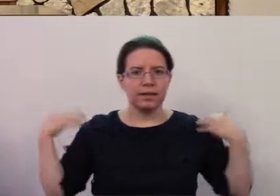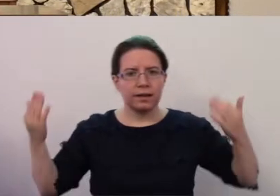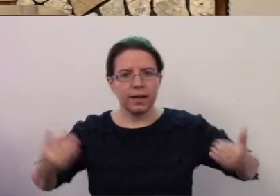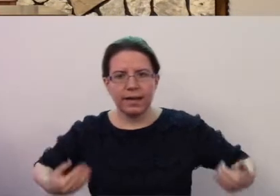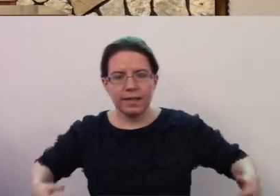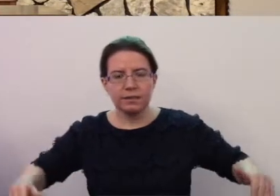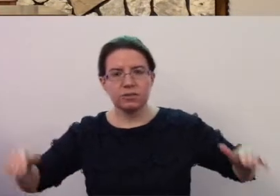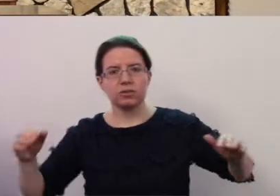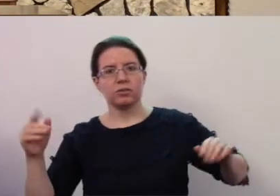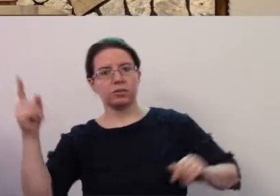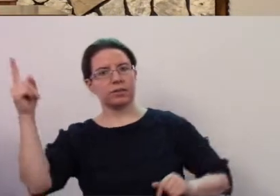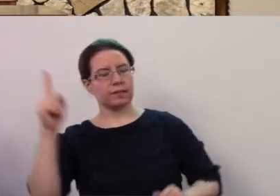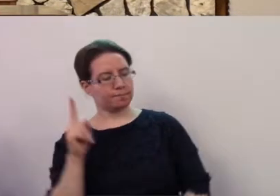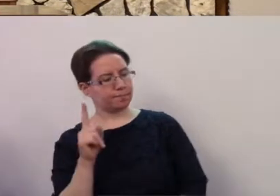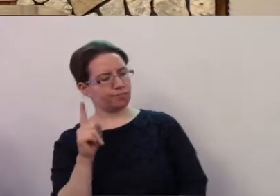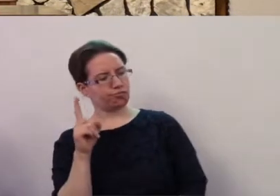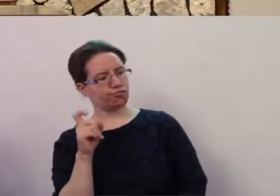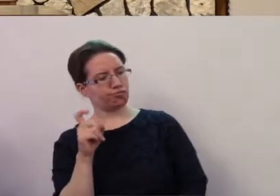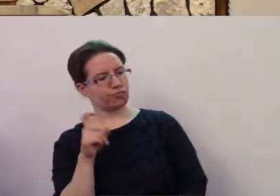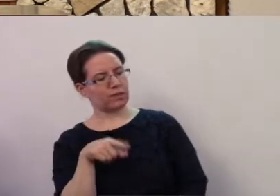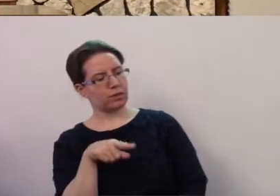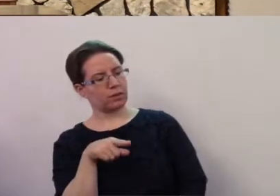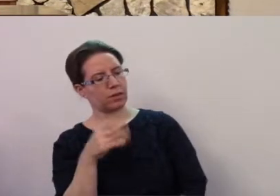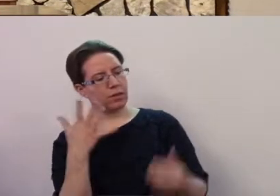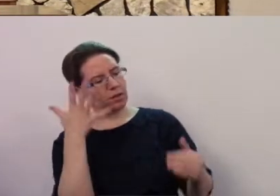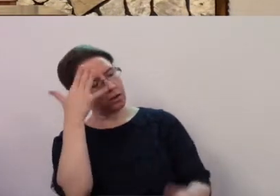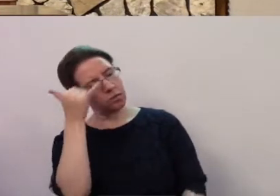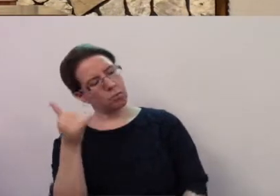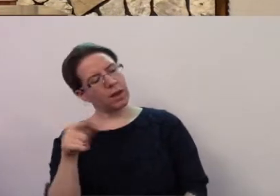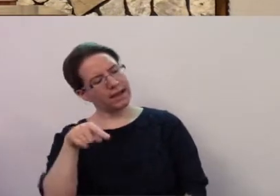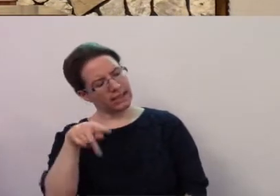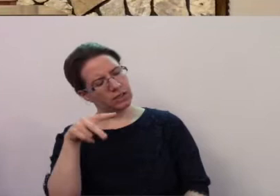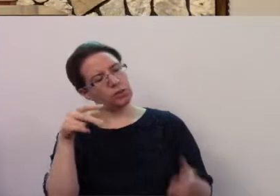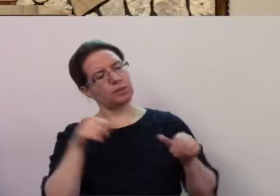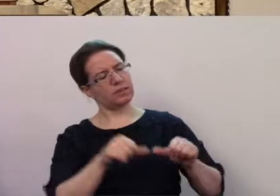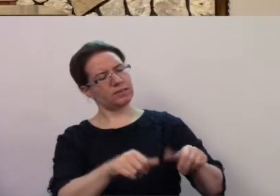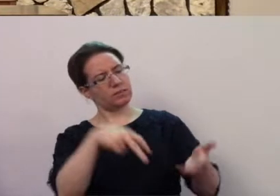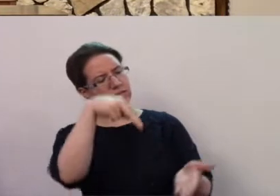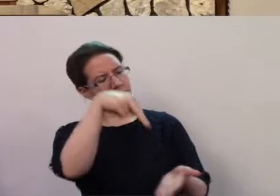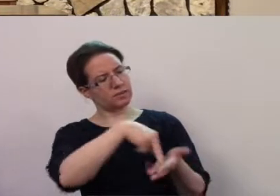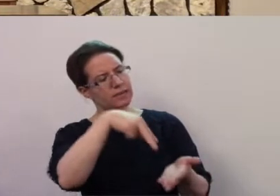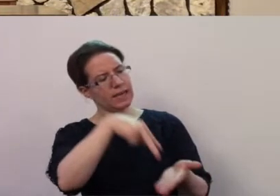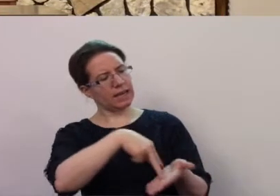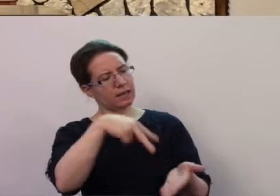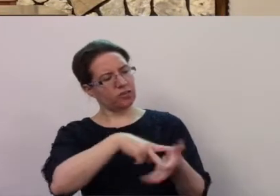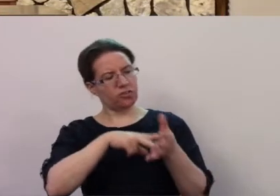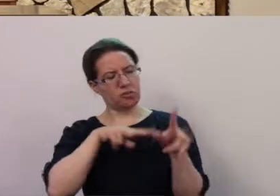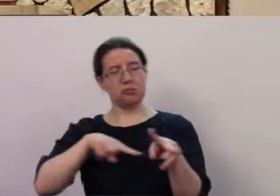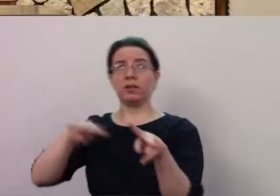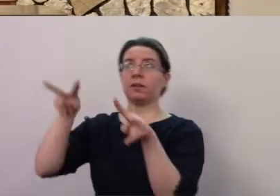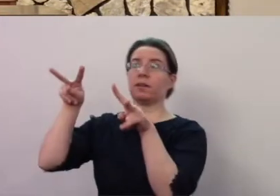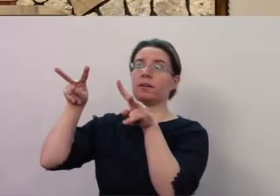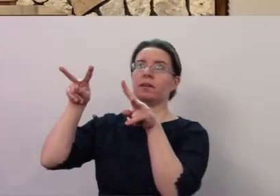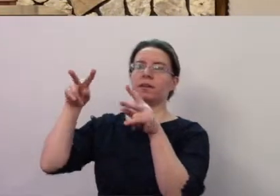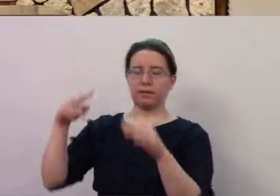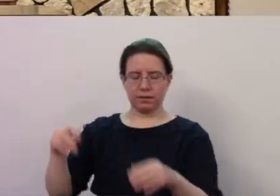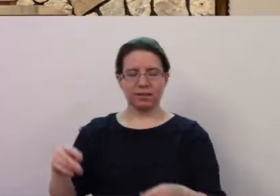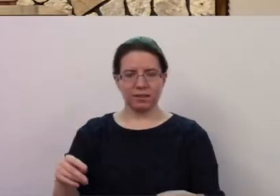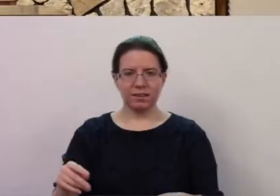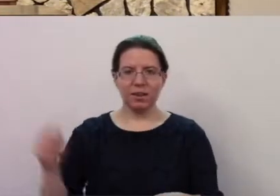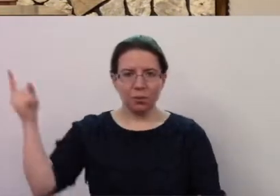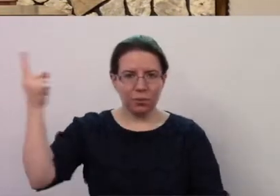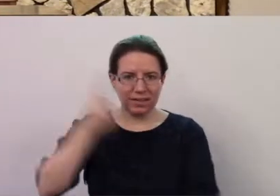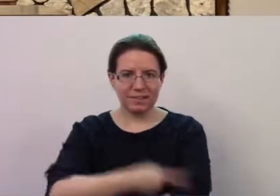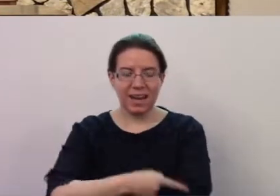them, "Don't, why stand you looking up into heaven?" As if, you know, he said that as you see him go up into heaven, he's going to